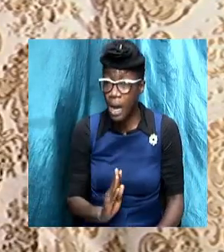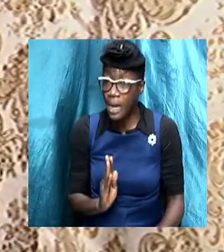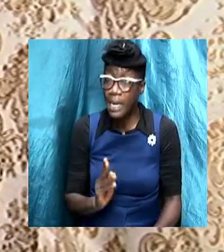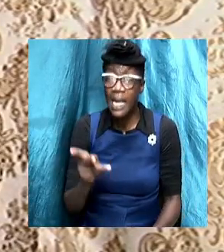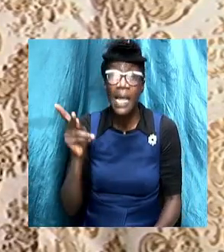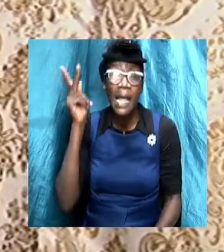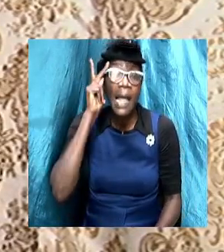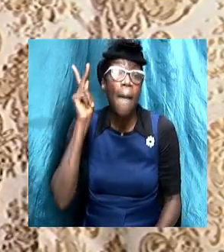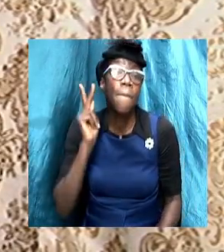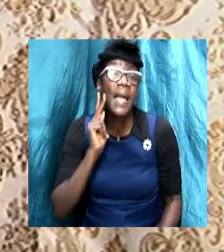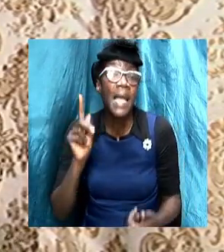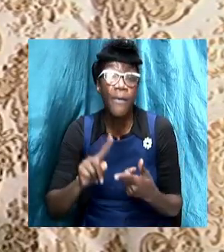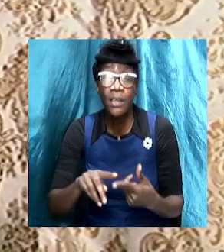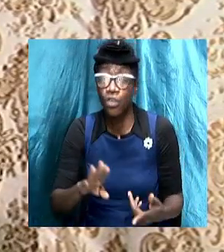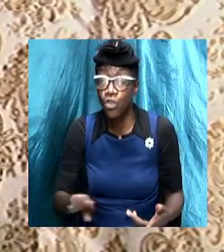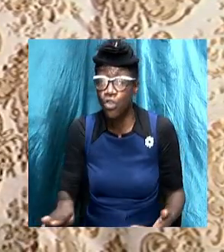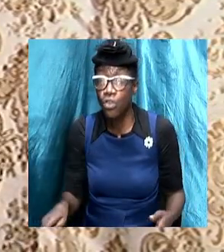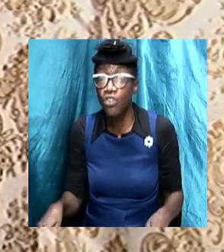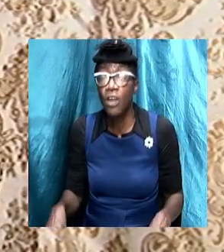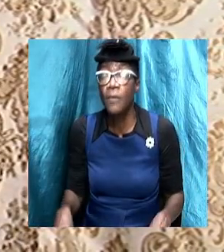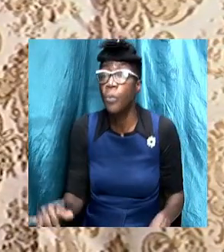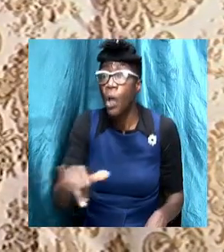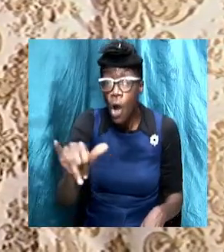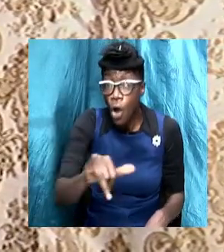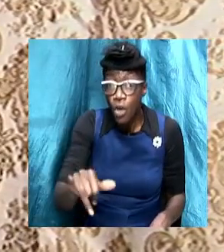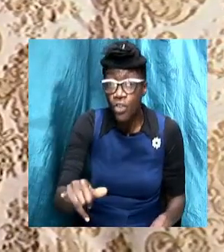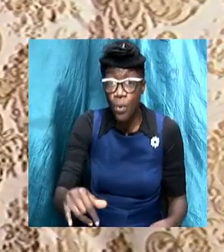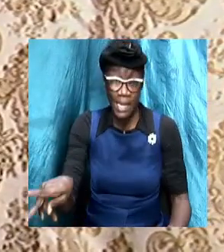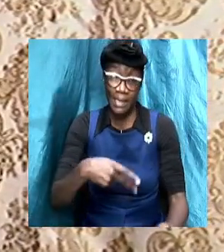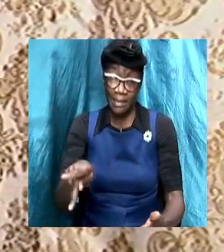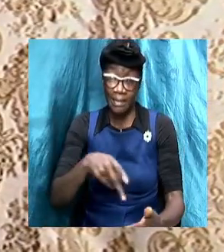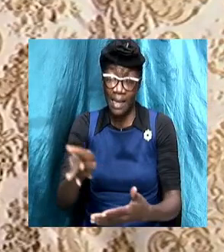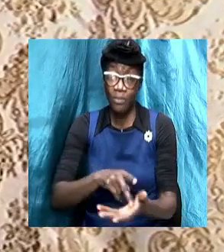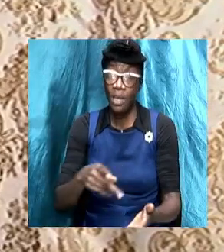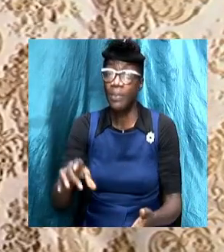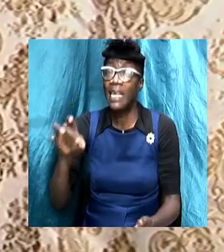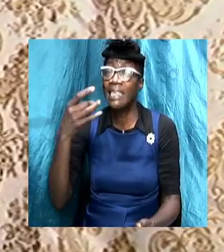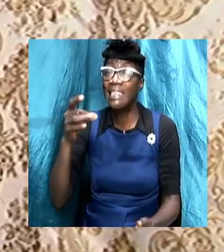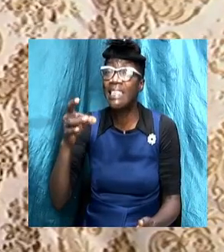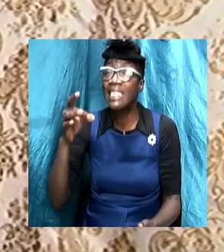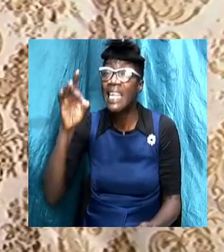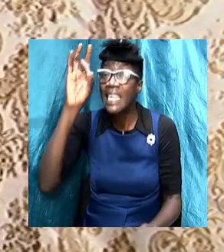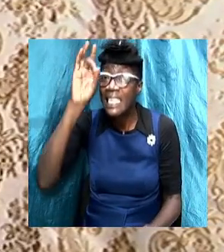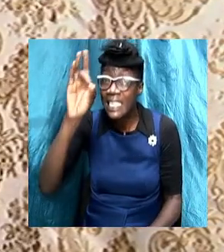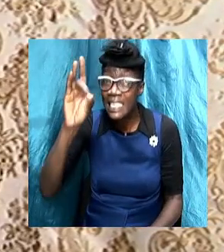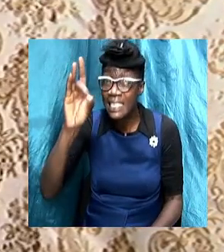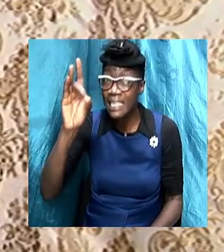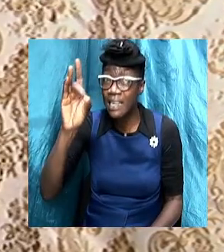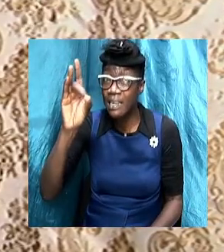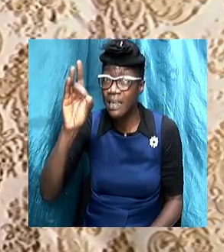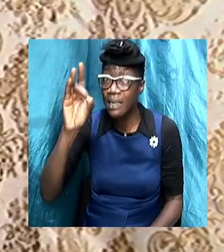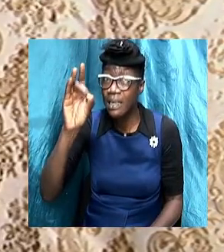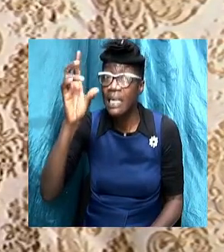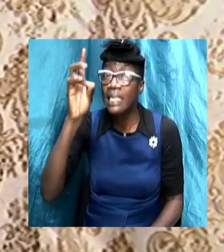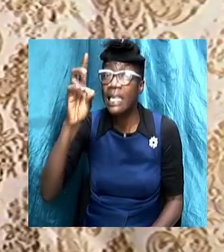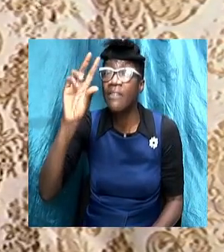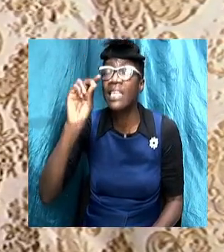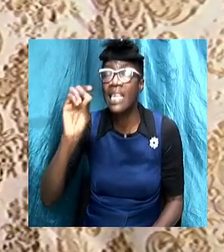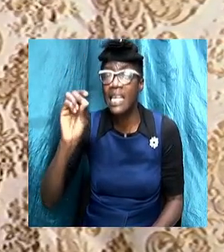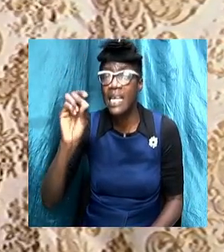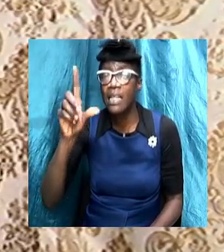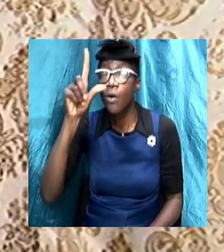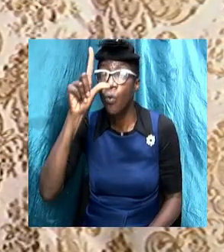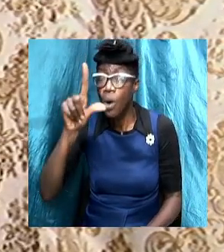We also see it in Psalms chapter 78 and verse 1 to 8. And there was a guy by the name of